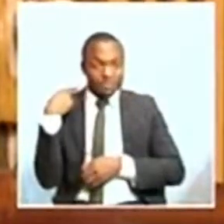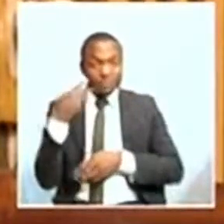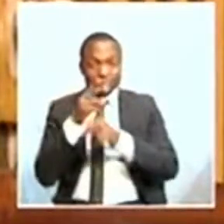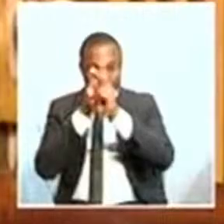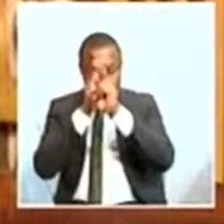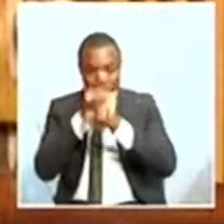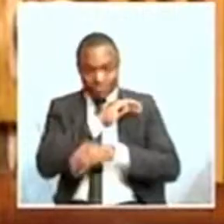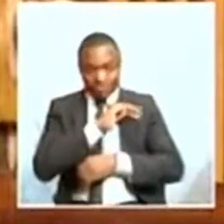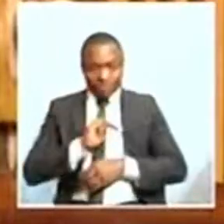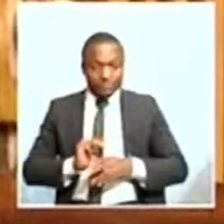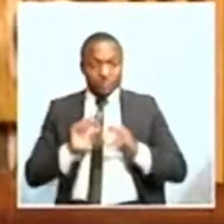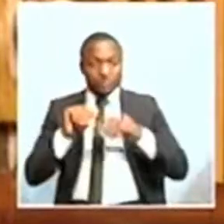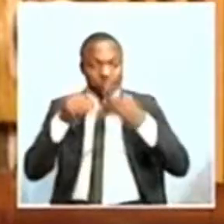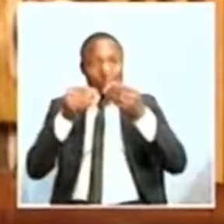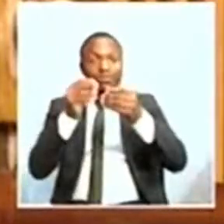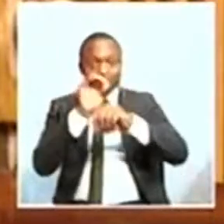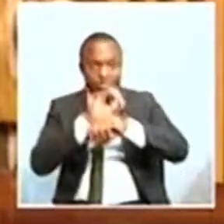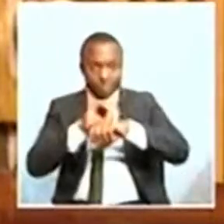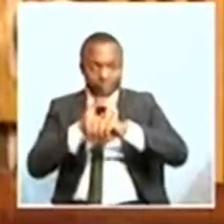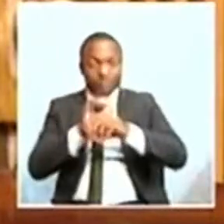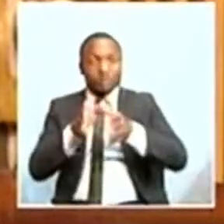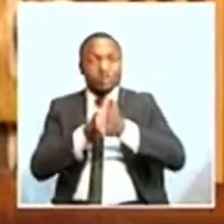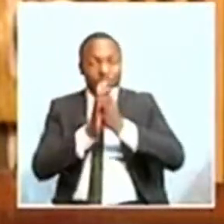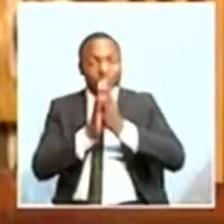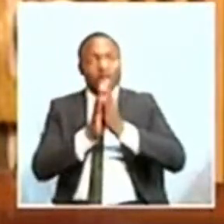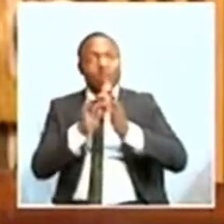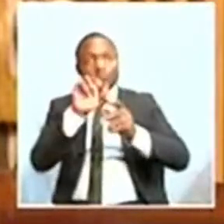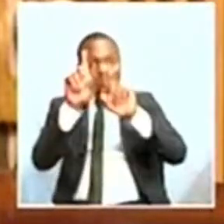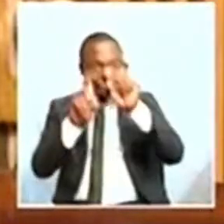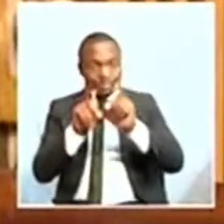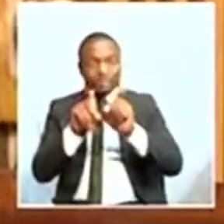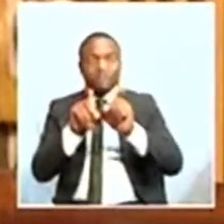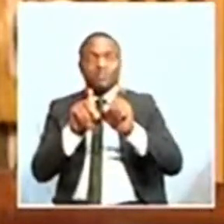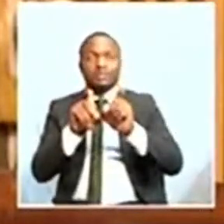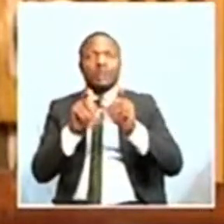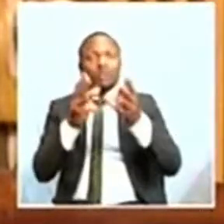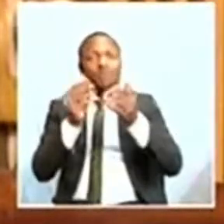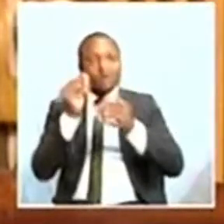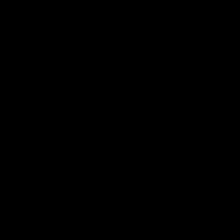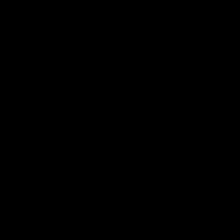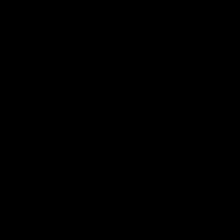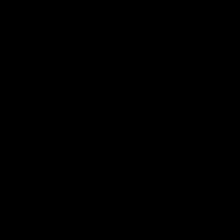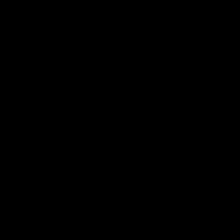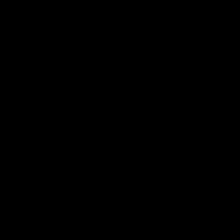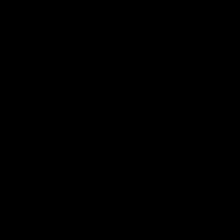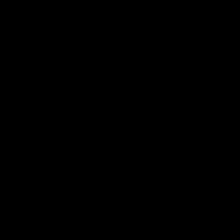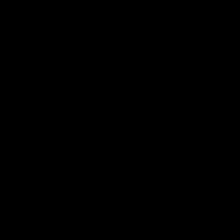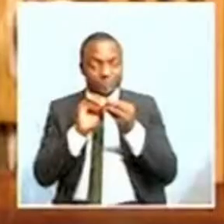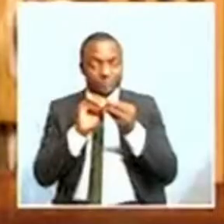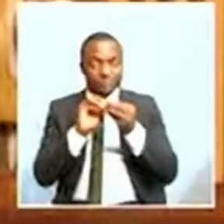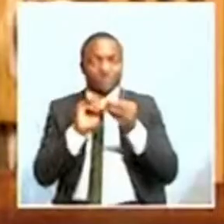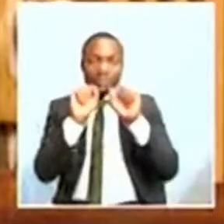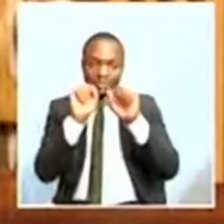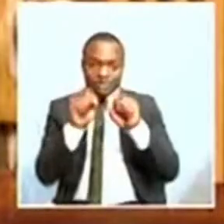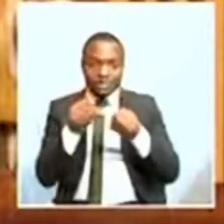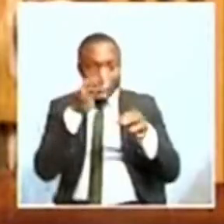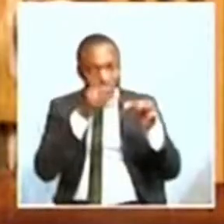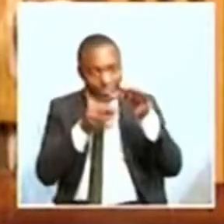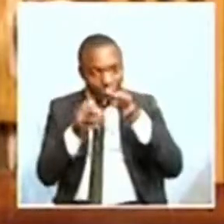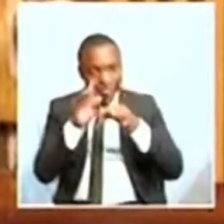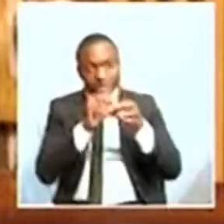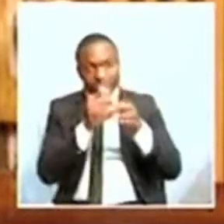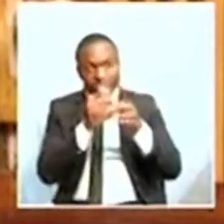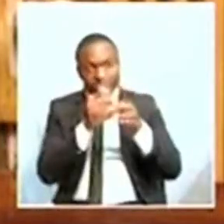of Parliament are given an opportunity to pose questions on points of clarification to the Honourable Minister so that he can just clarify certain